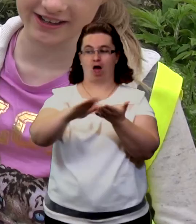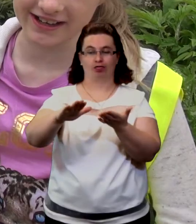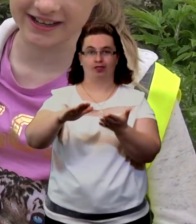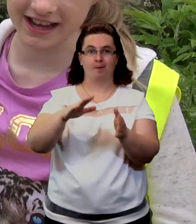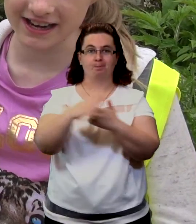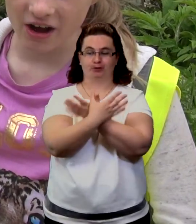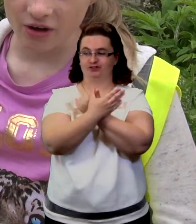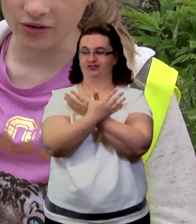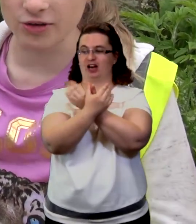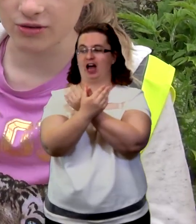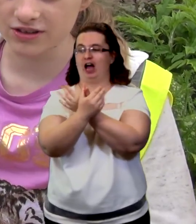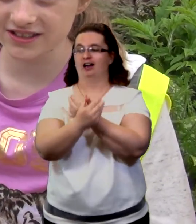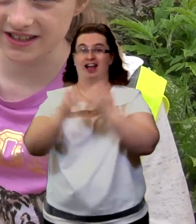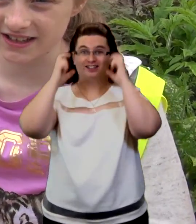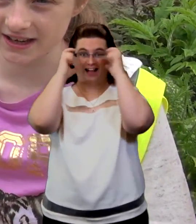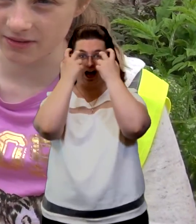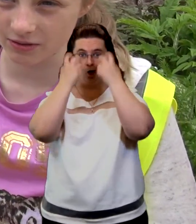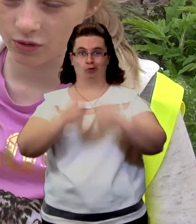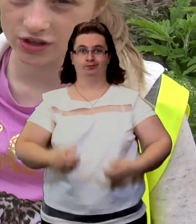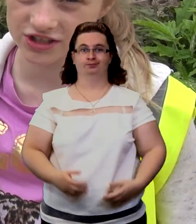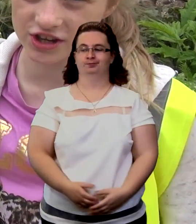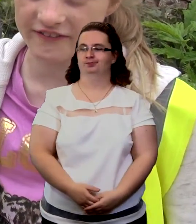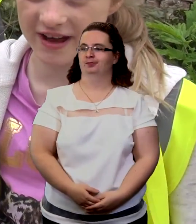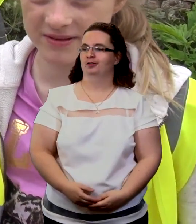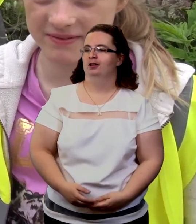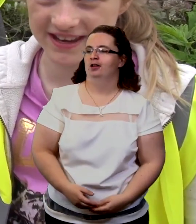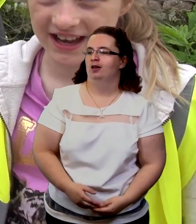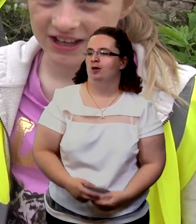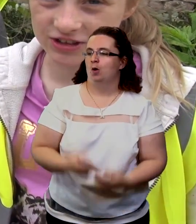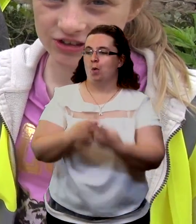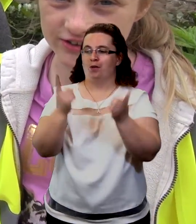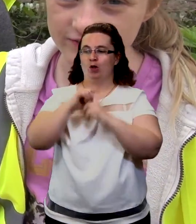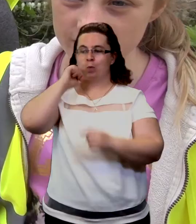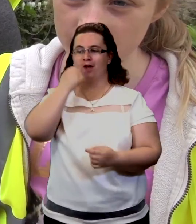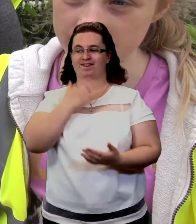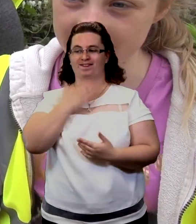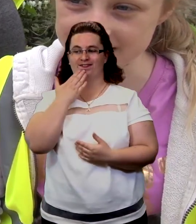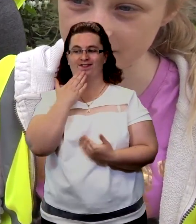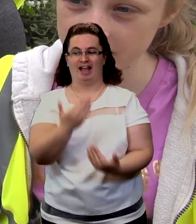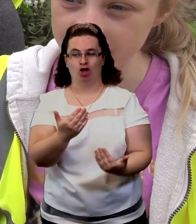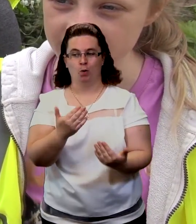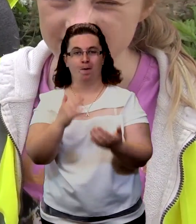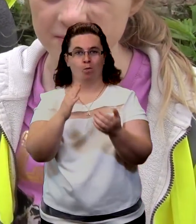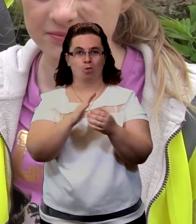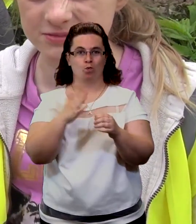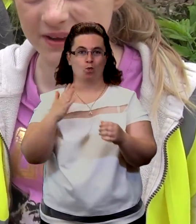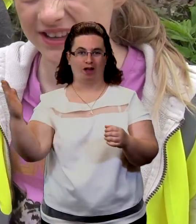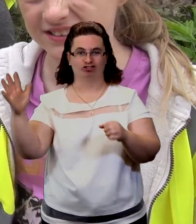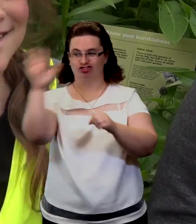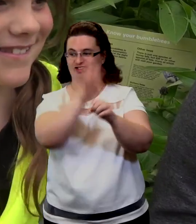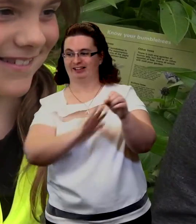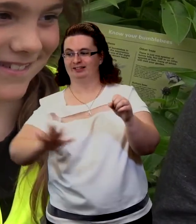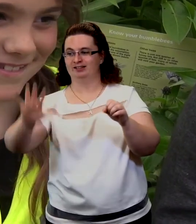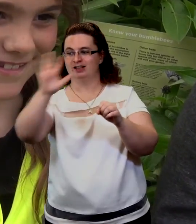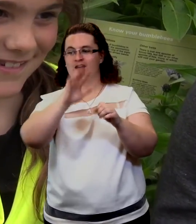looking at like underwater water stuff, and we've been looking for birds, and we've been feeding up some